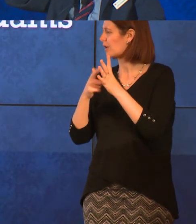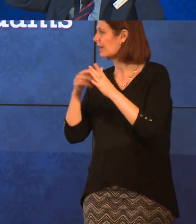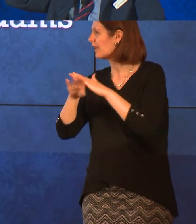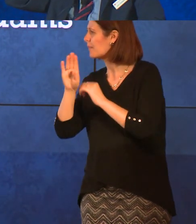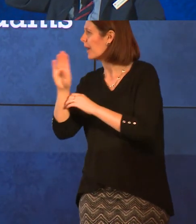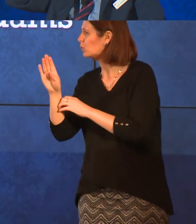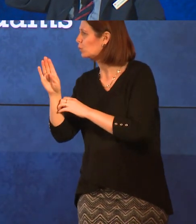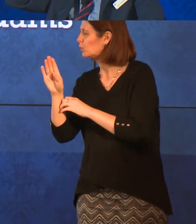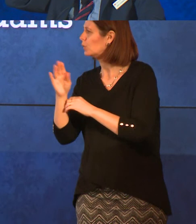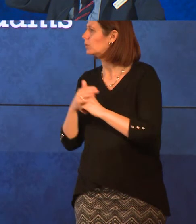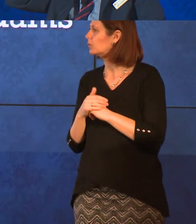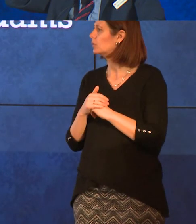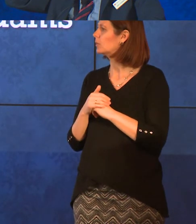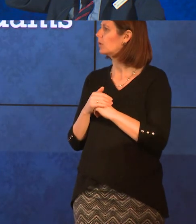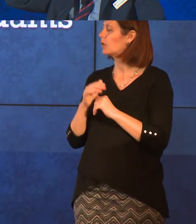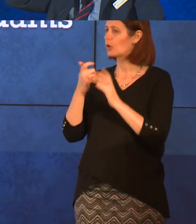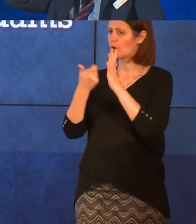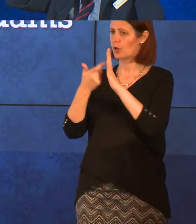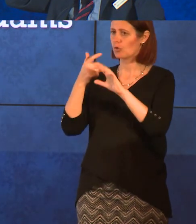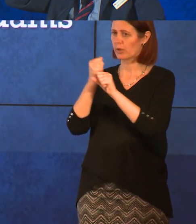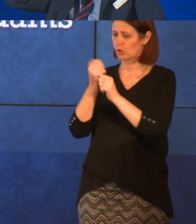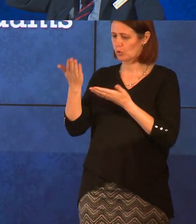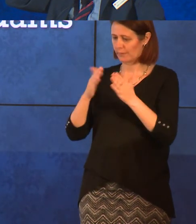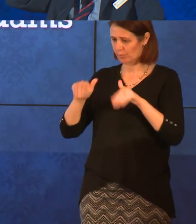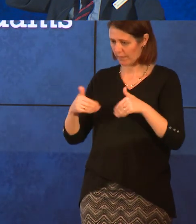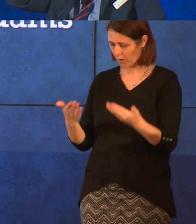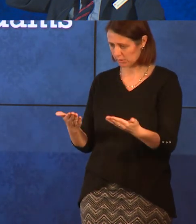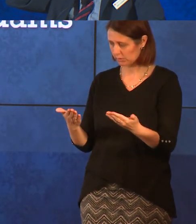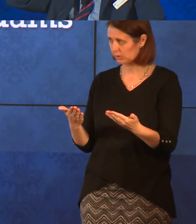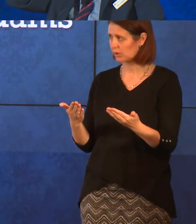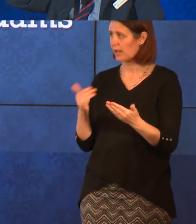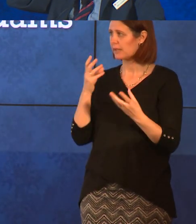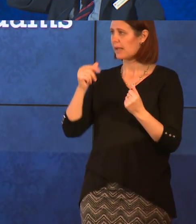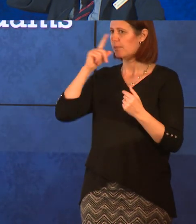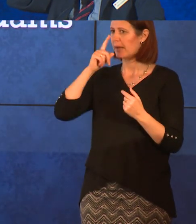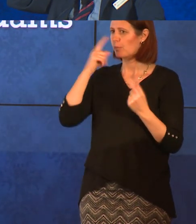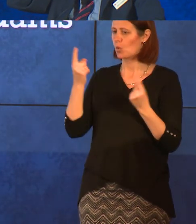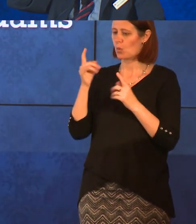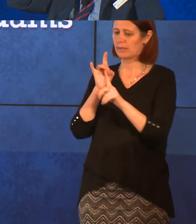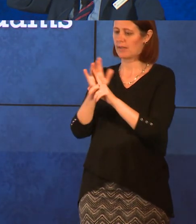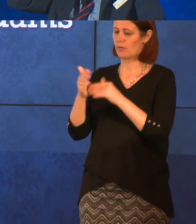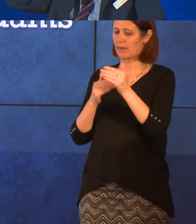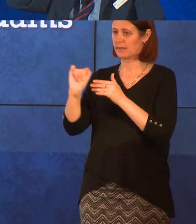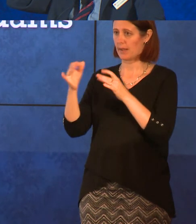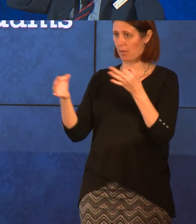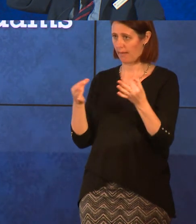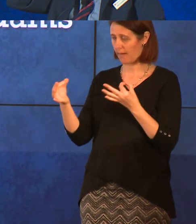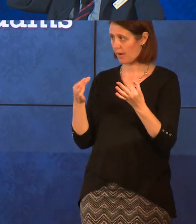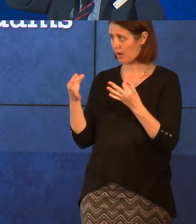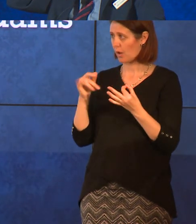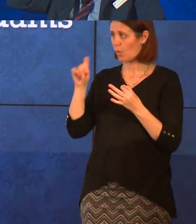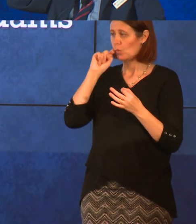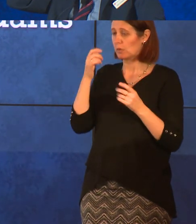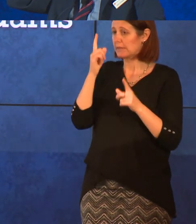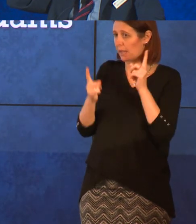just about the registered service providers, and then some people who are self-managing their plans will be